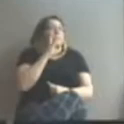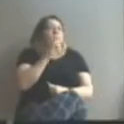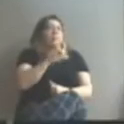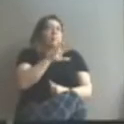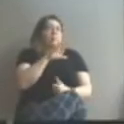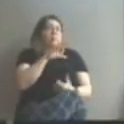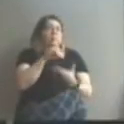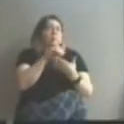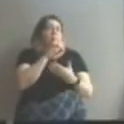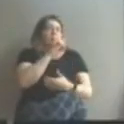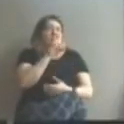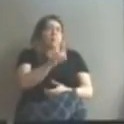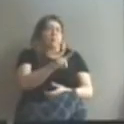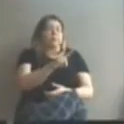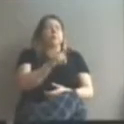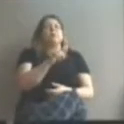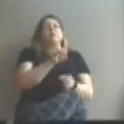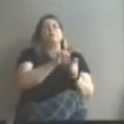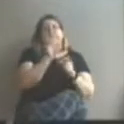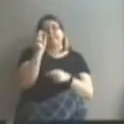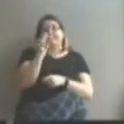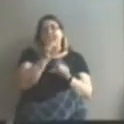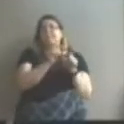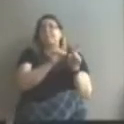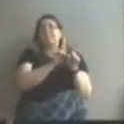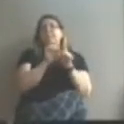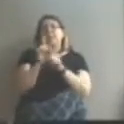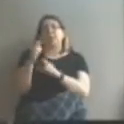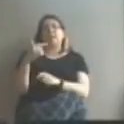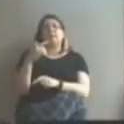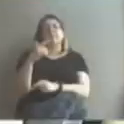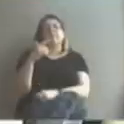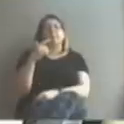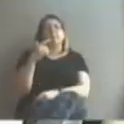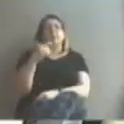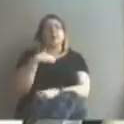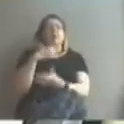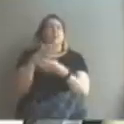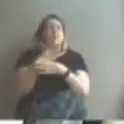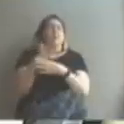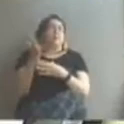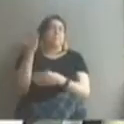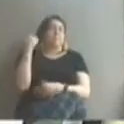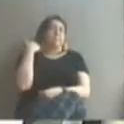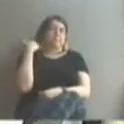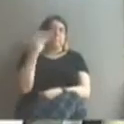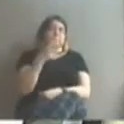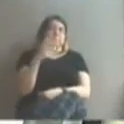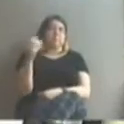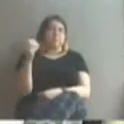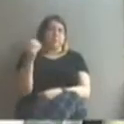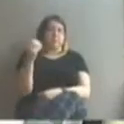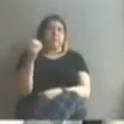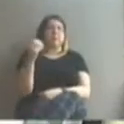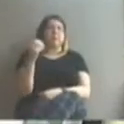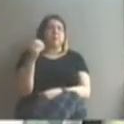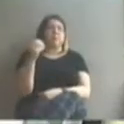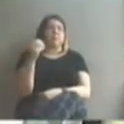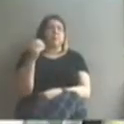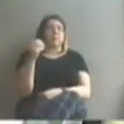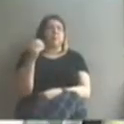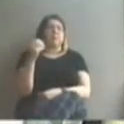Board Member Wilner. Let me also reinforce a little bit of what I shared before, and also position